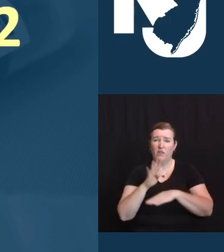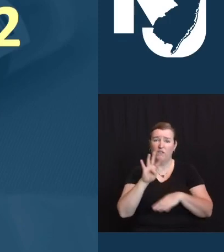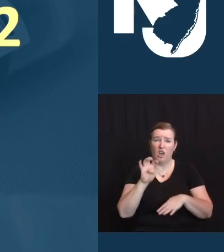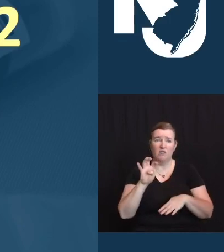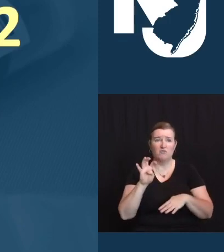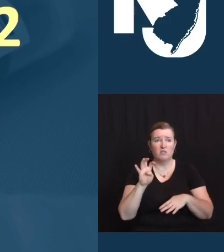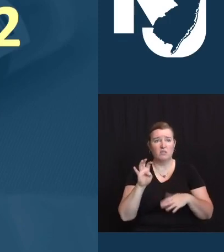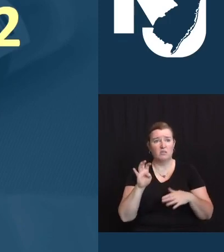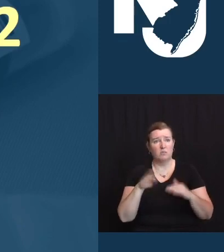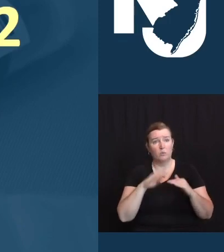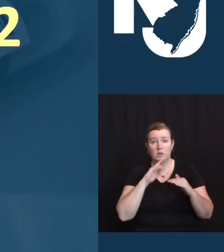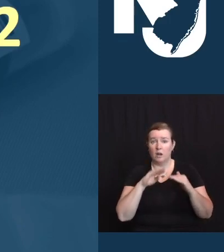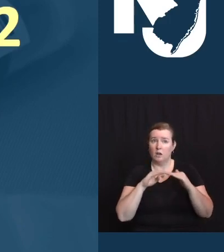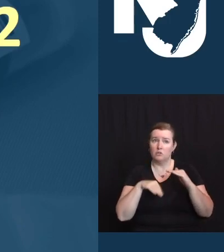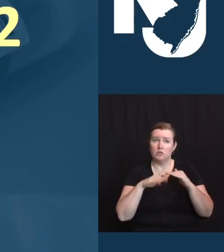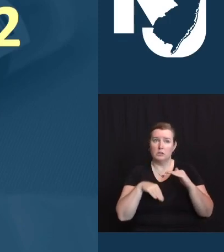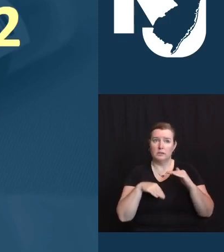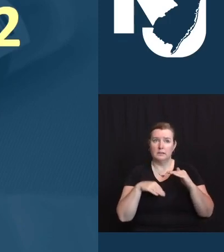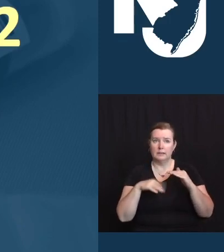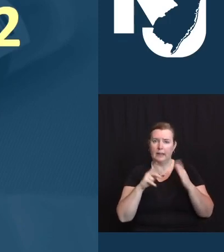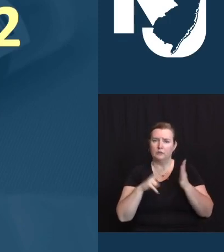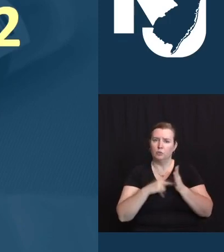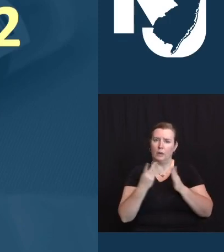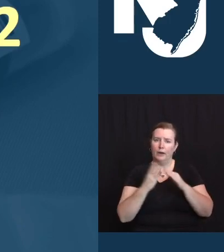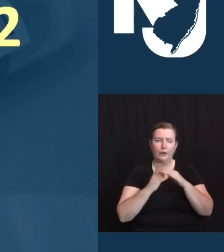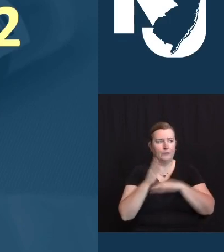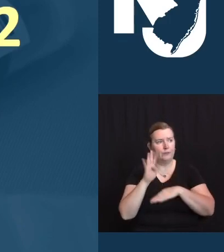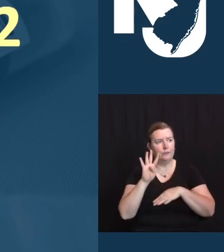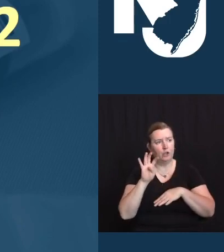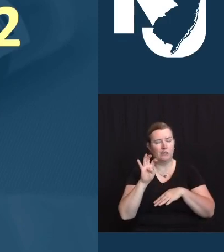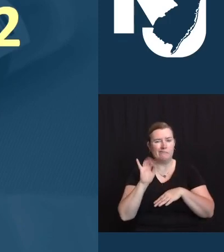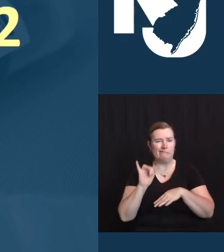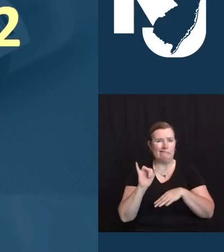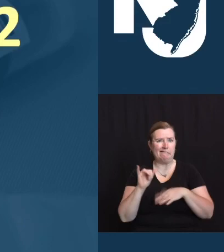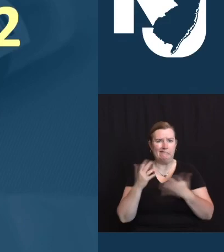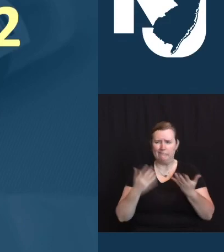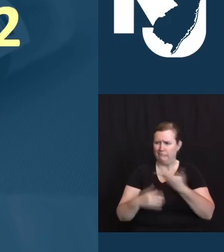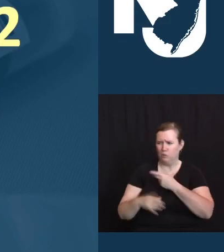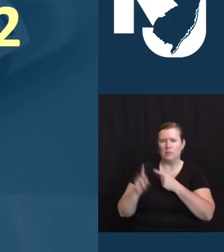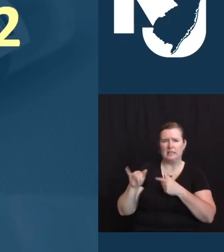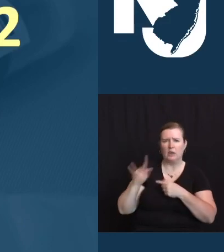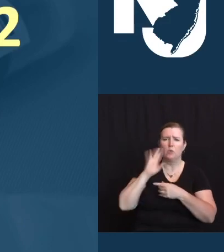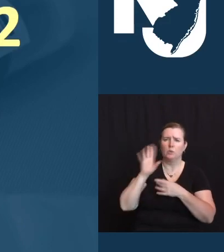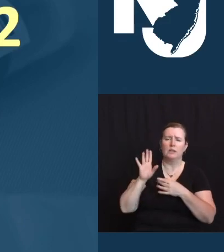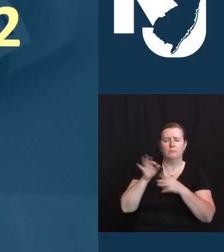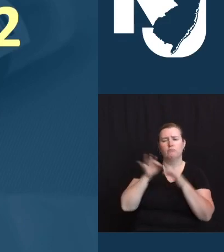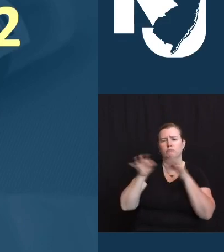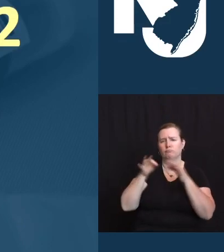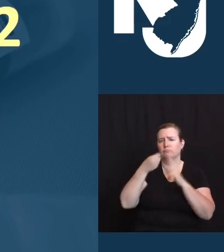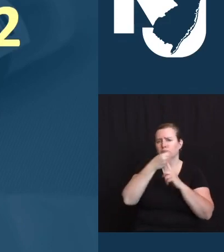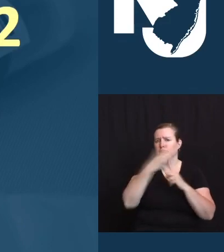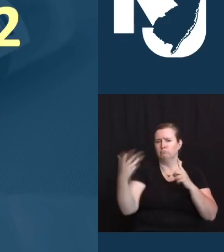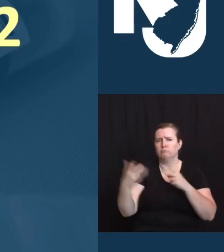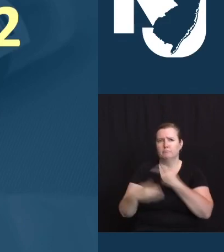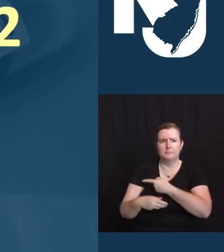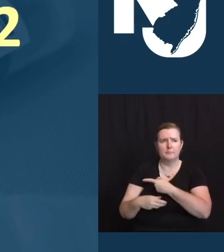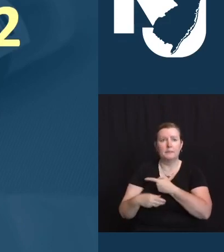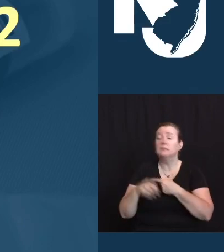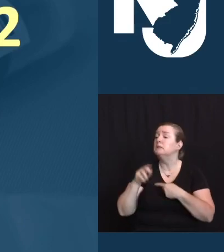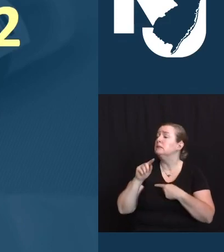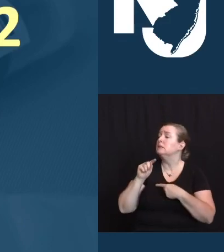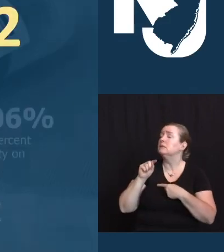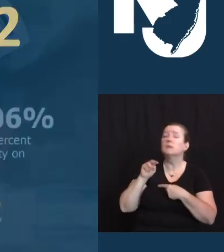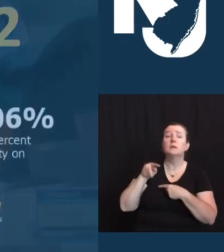few, and now we've had 2 in a row. Would love to get your thoughts on that, Judy and Tina, when you get the mic.